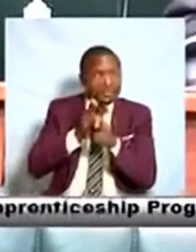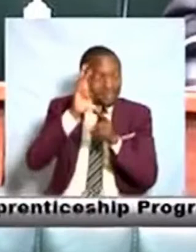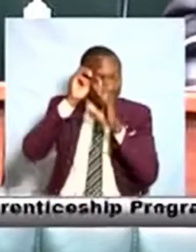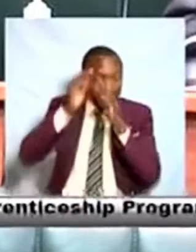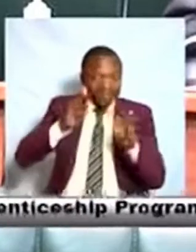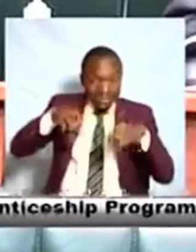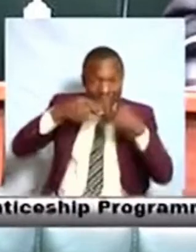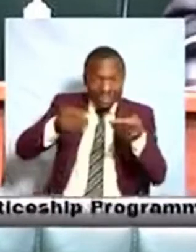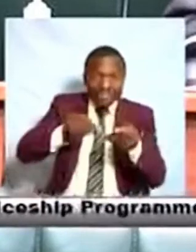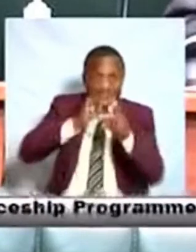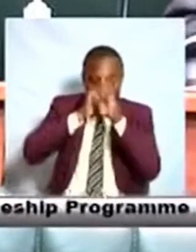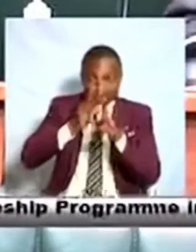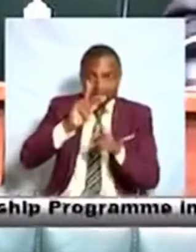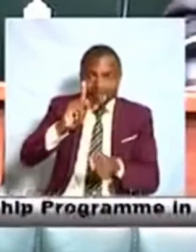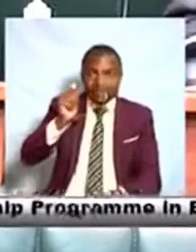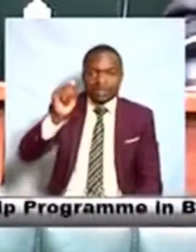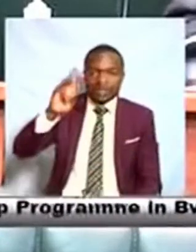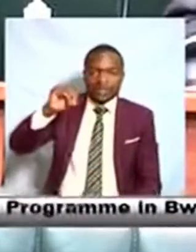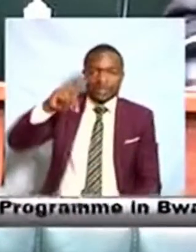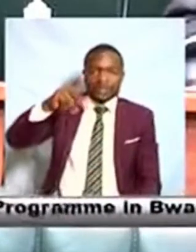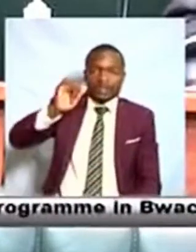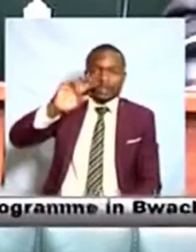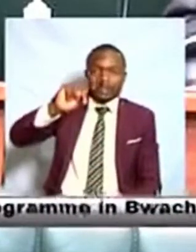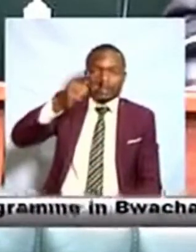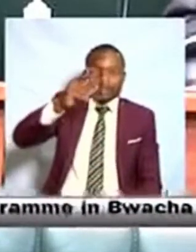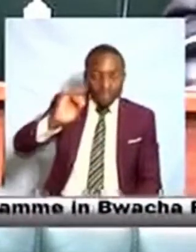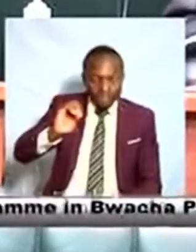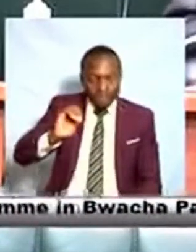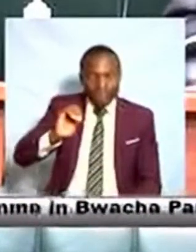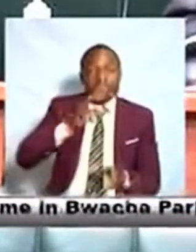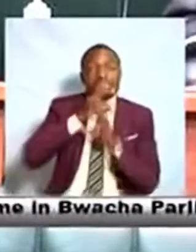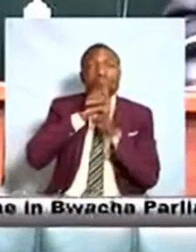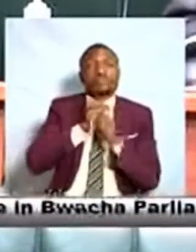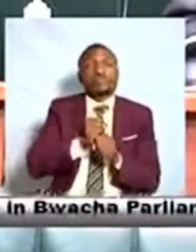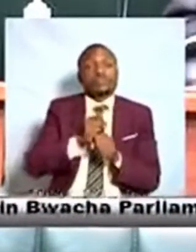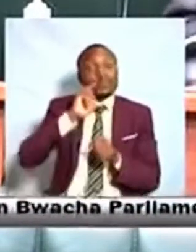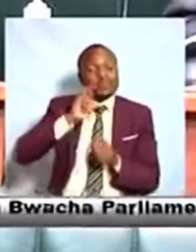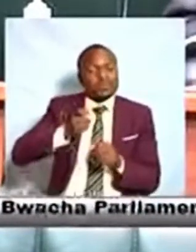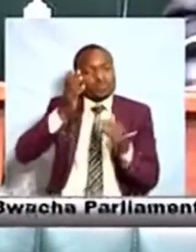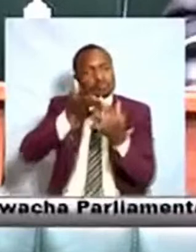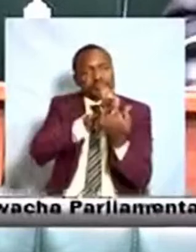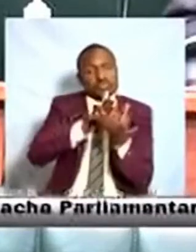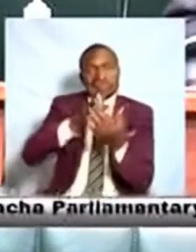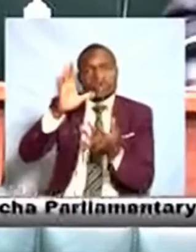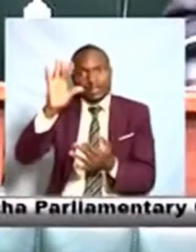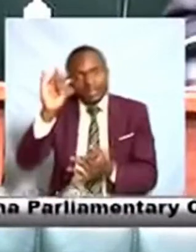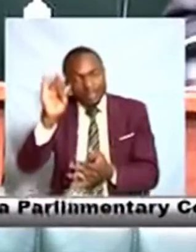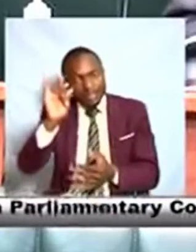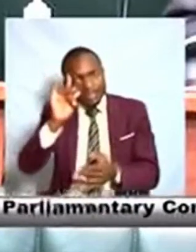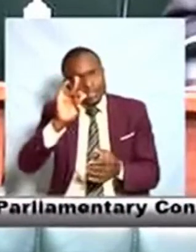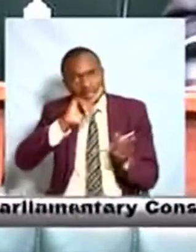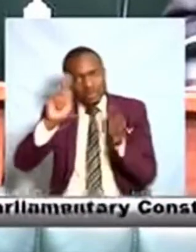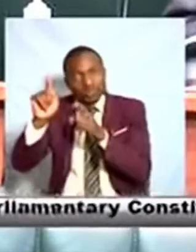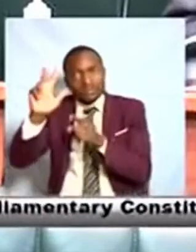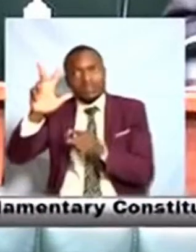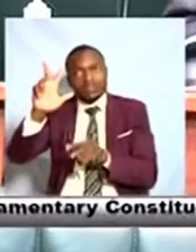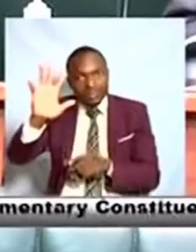Honorable Kampyongo, that the age group is supposed to be between, is it 18 and